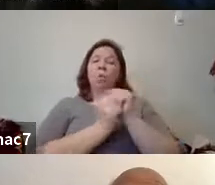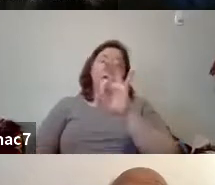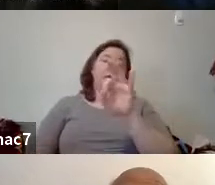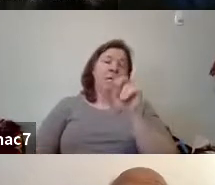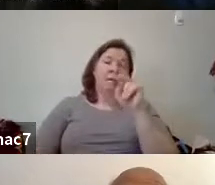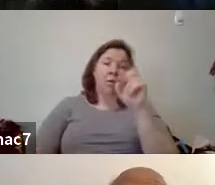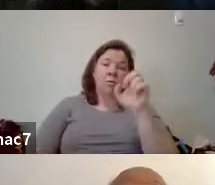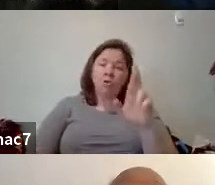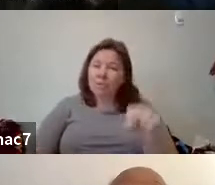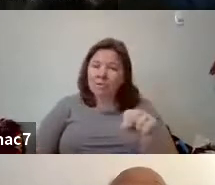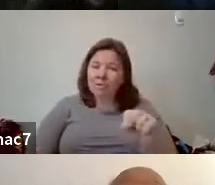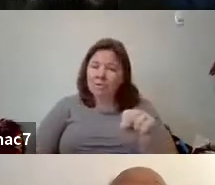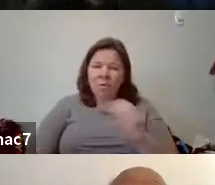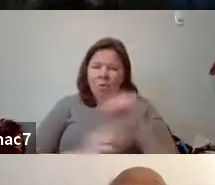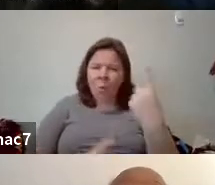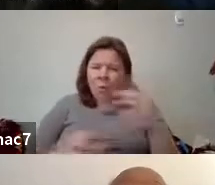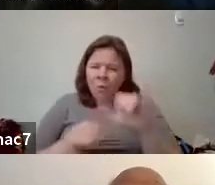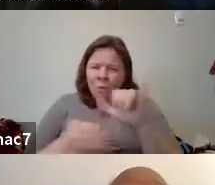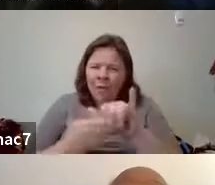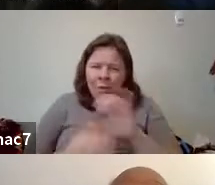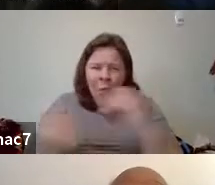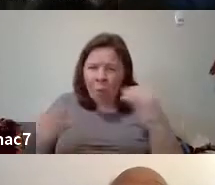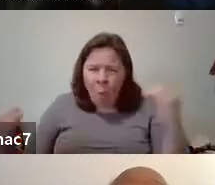Nobody does that. Usually,